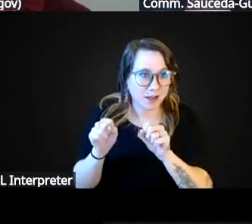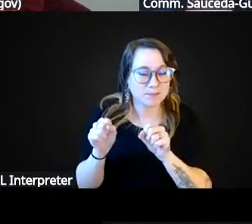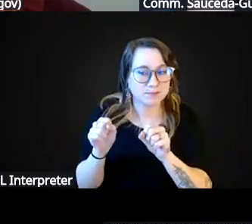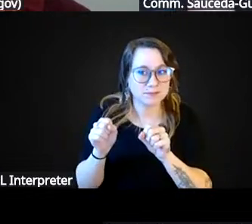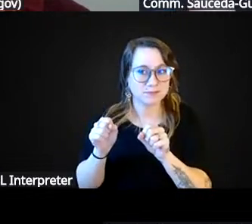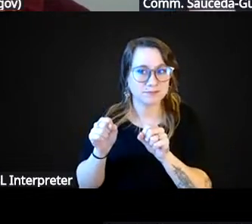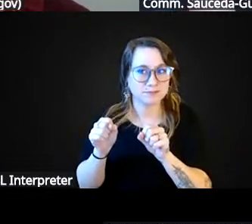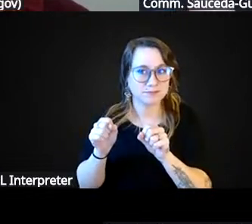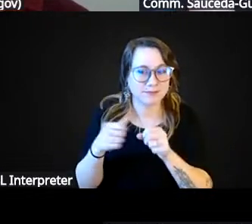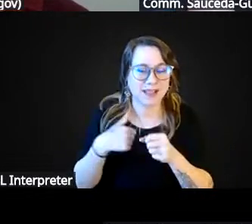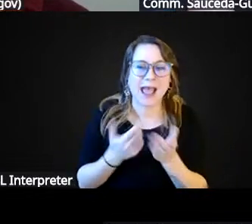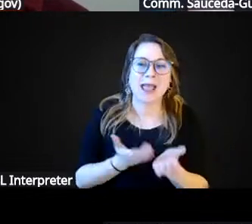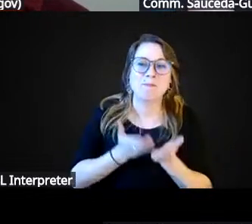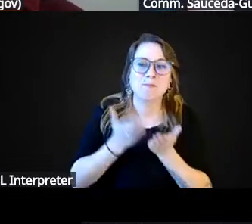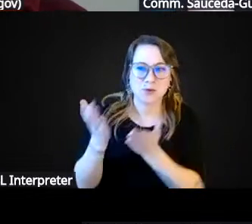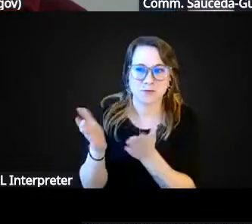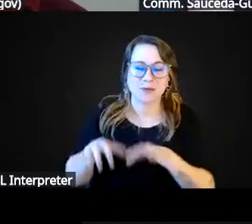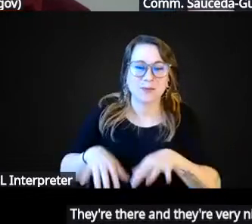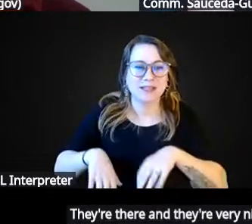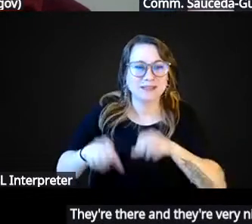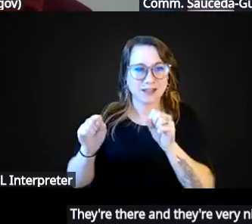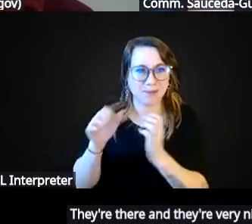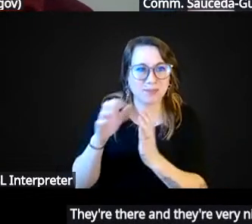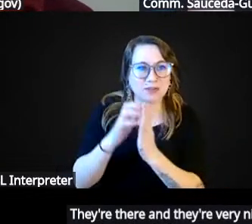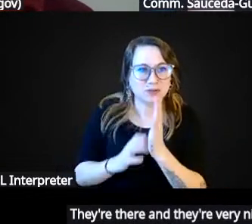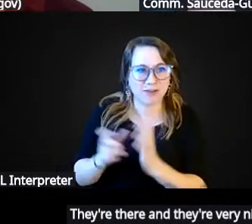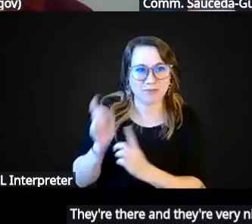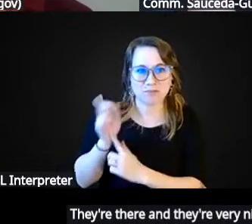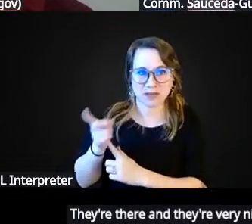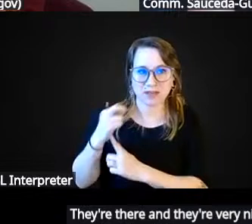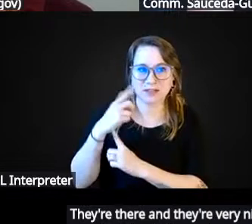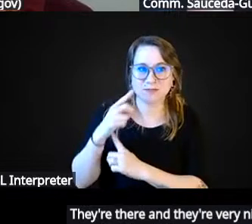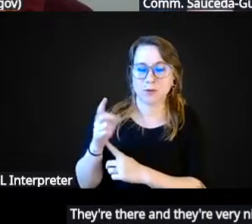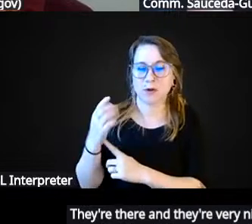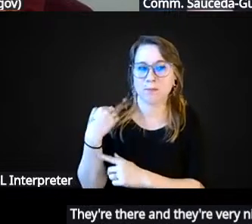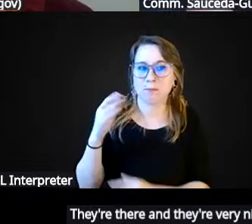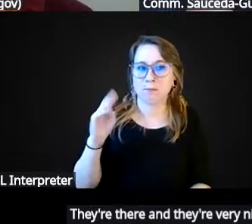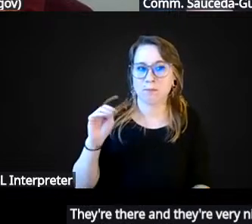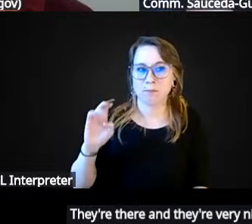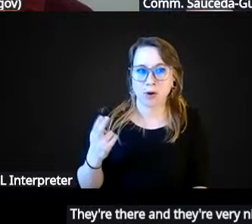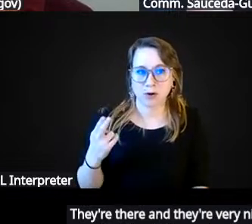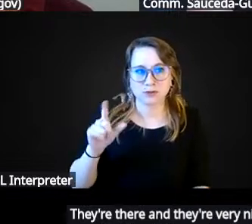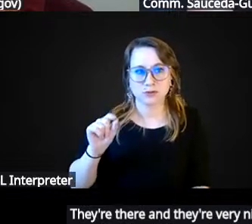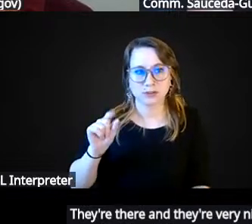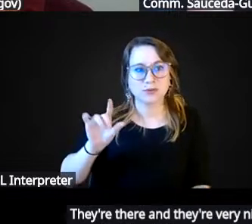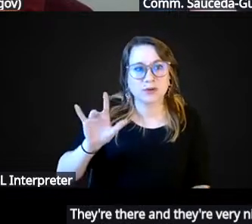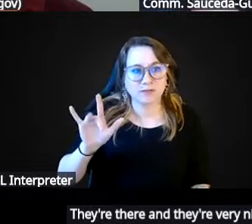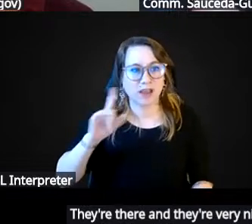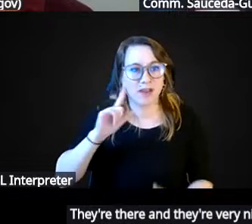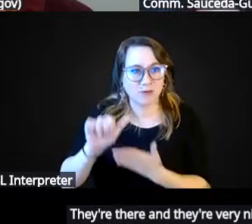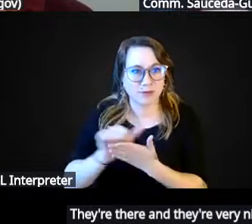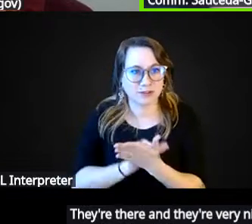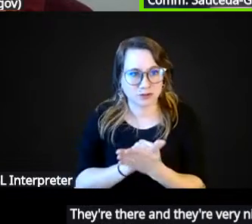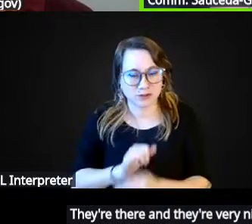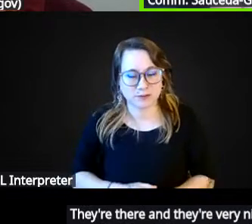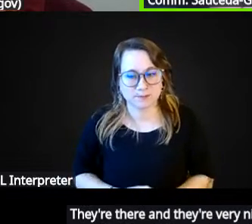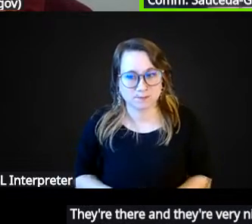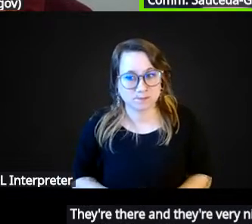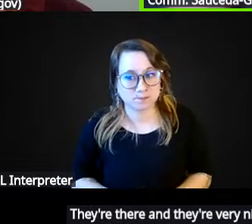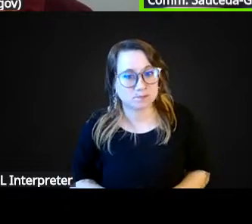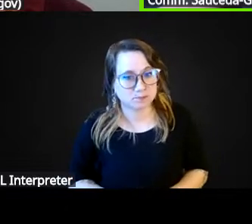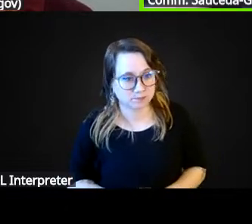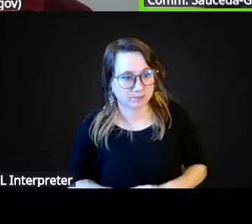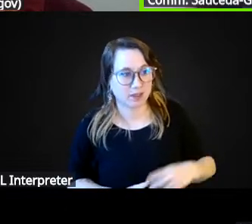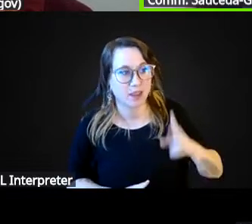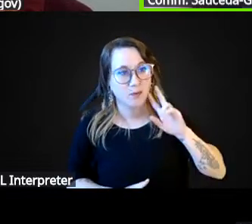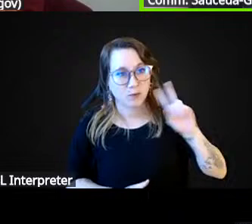I move that we adopt the draft minutes for March 2025 as noticed in the agenda. Can Commissioner Arbuckle get a